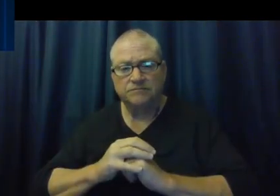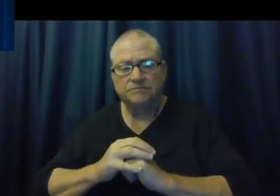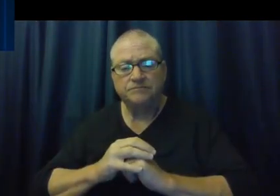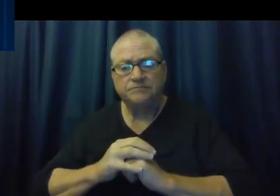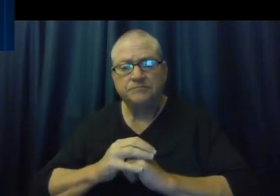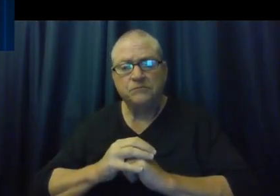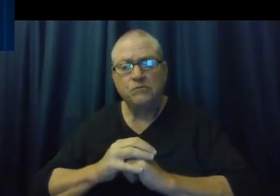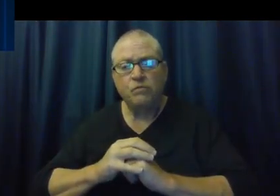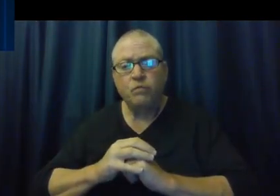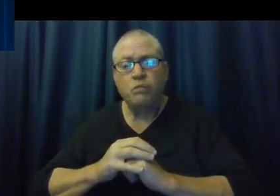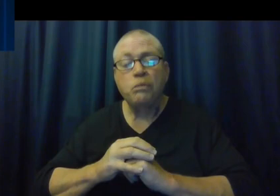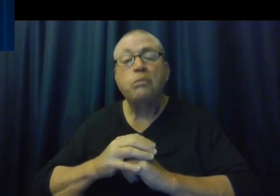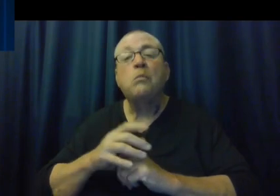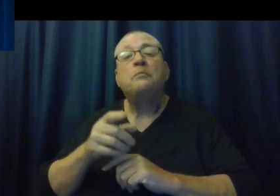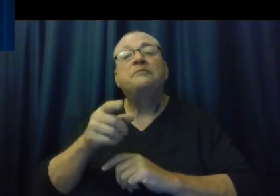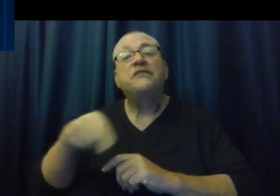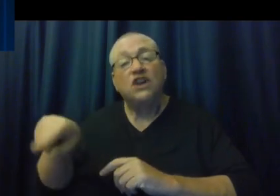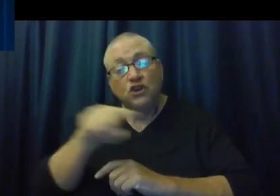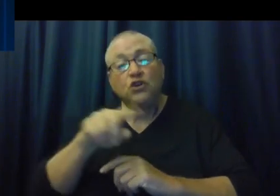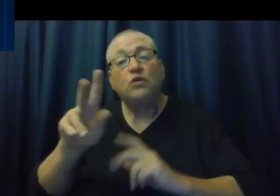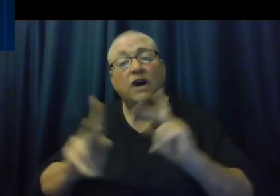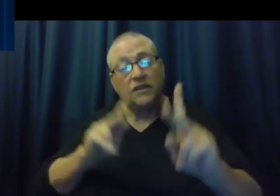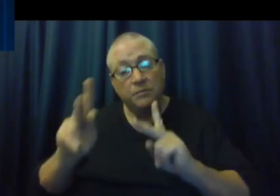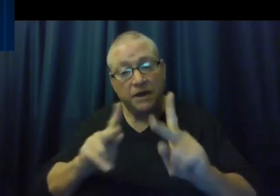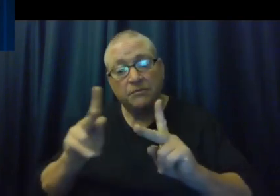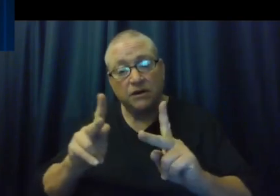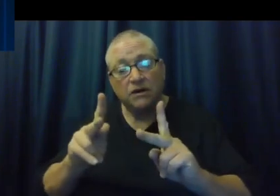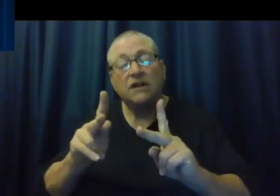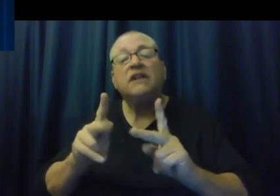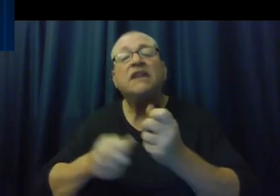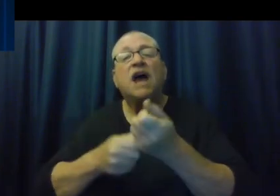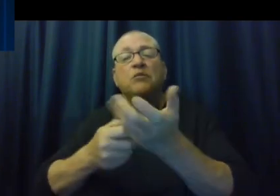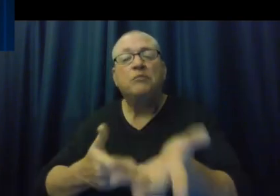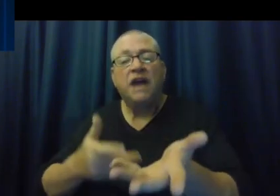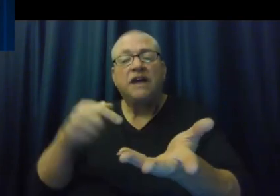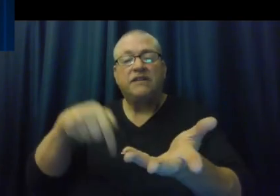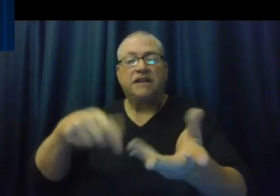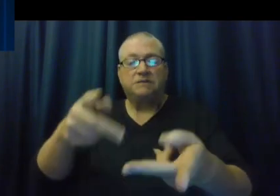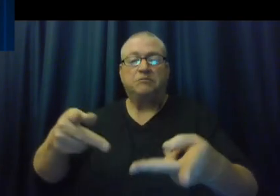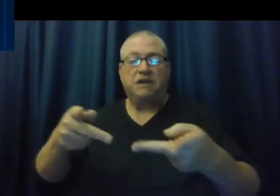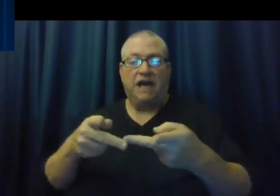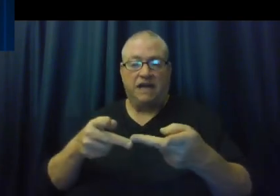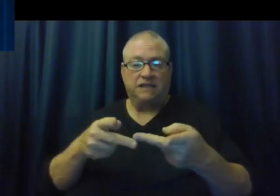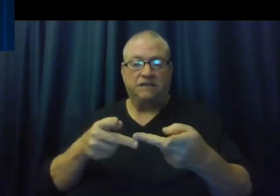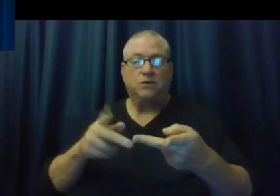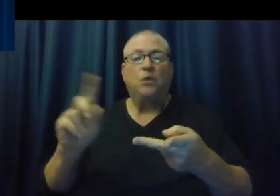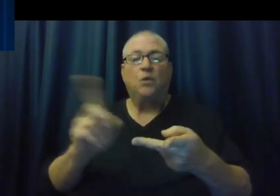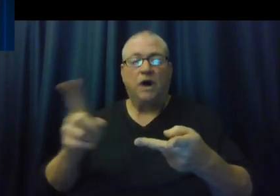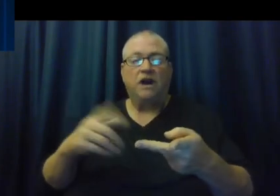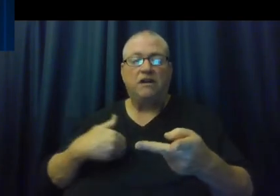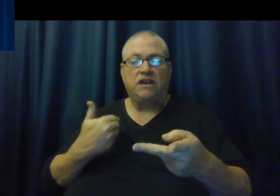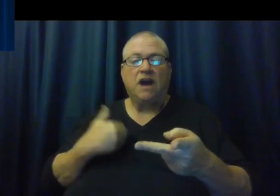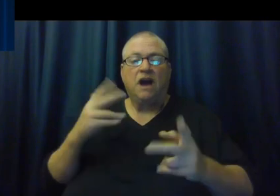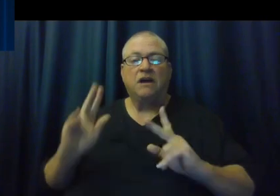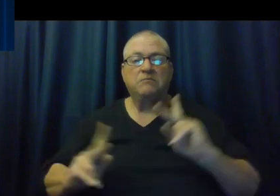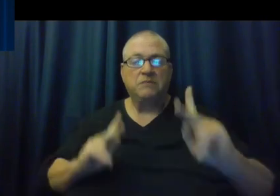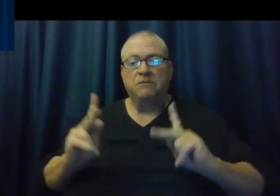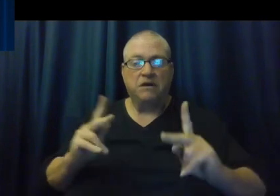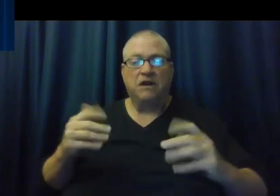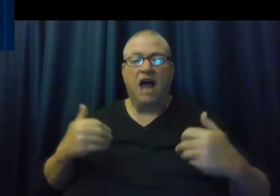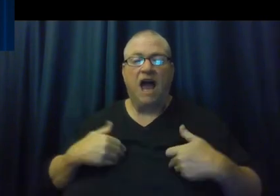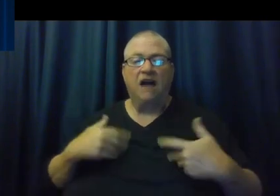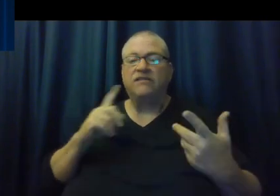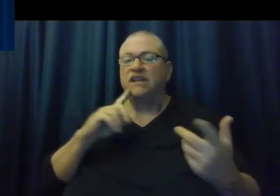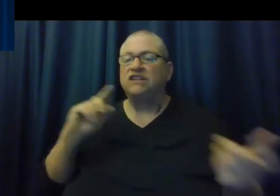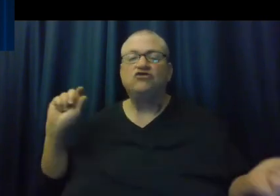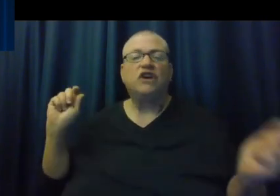You are the people who make this a place where exceptional young people spend some of the most transformative years of their lives.